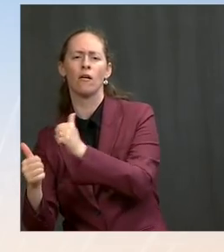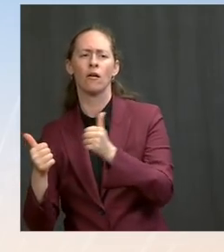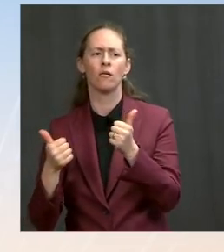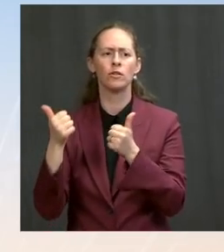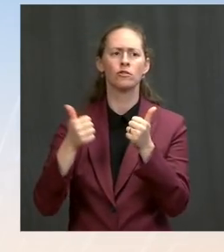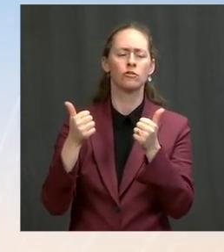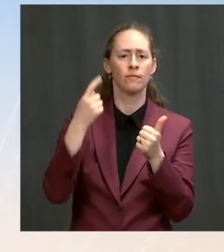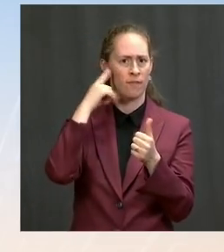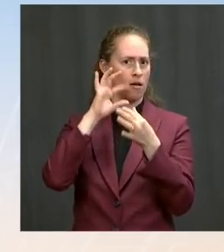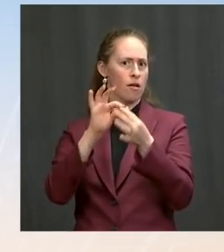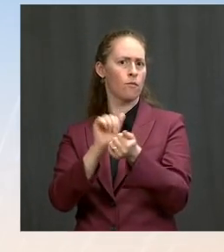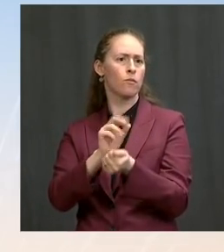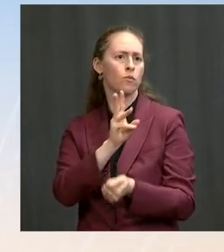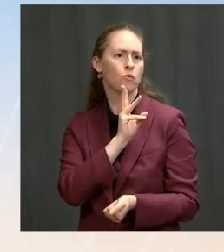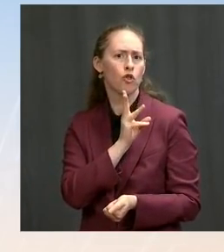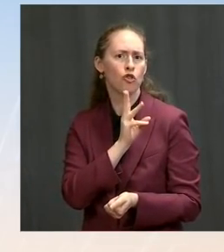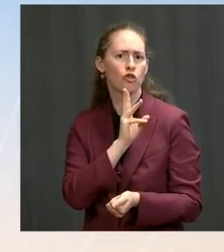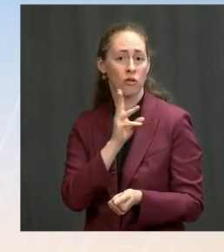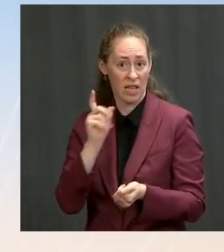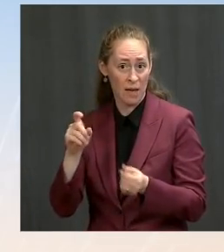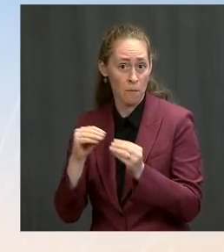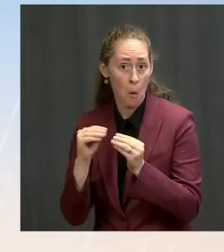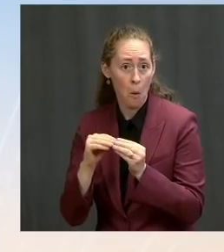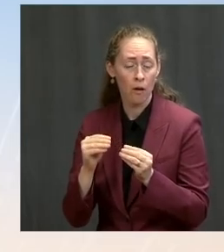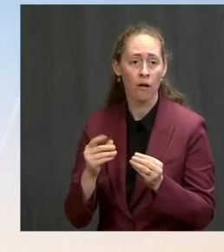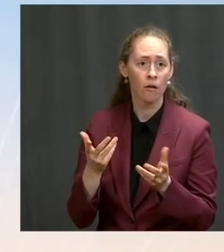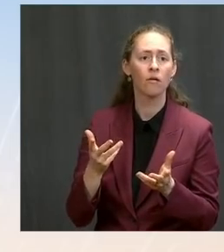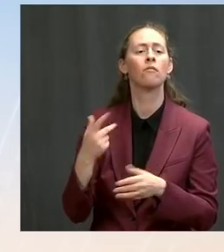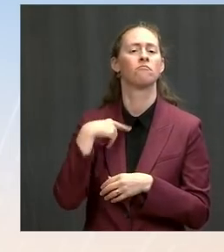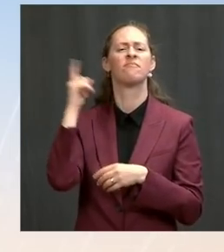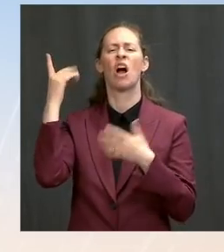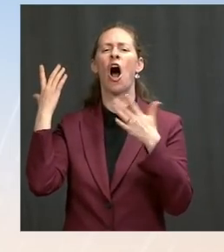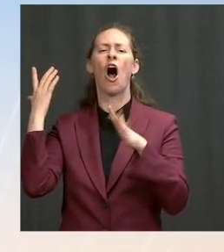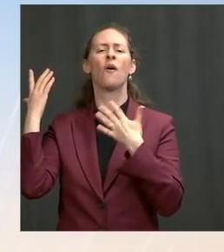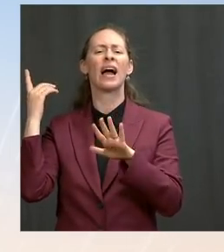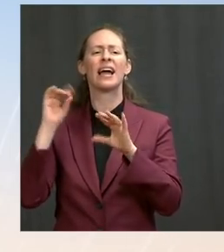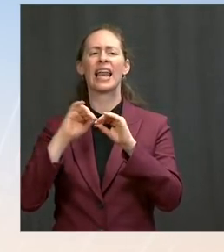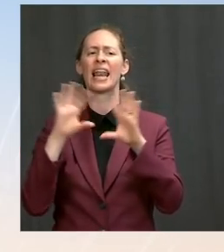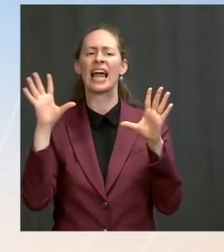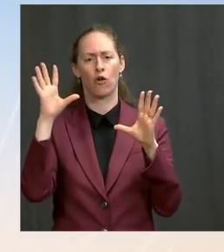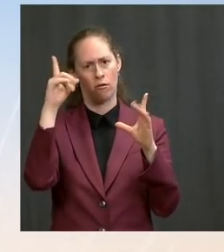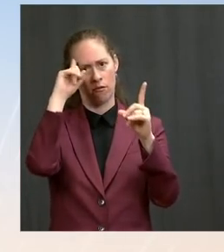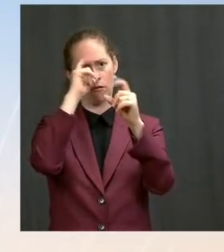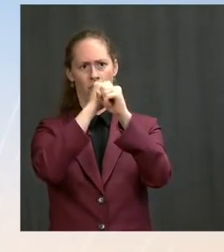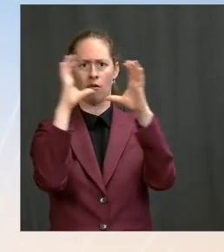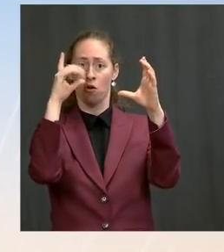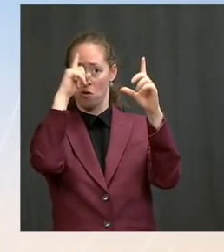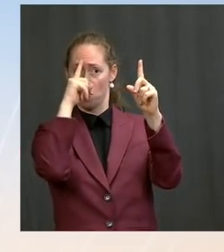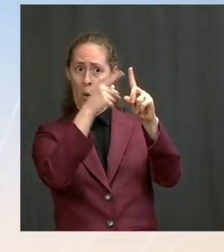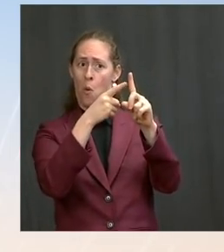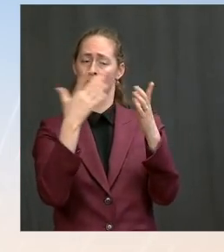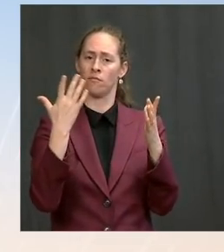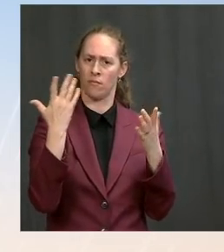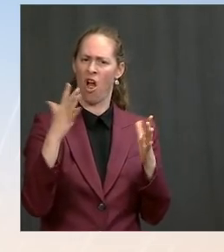I think the president has made it clear that he's got ambitious goals laid out in the American Jobs Plan.